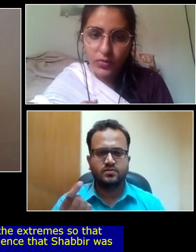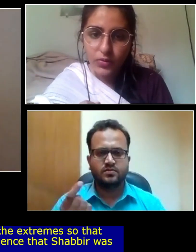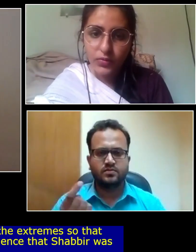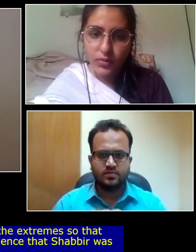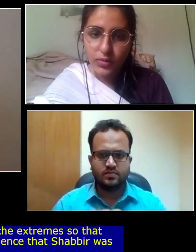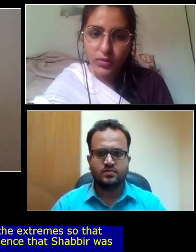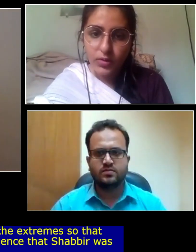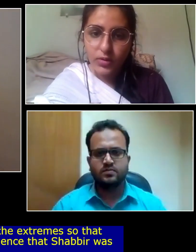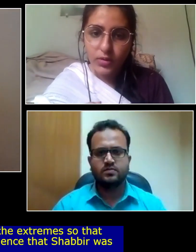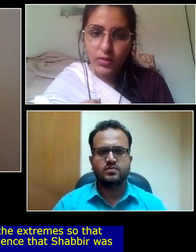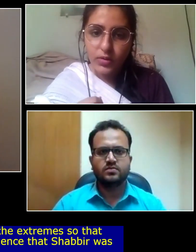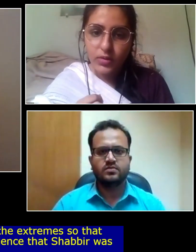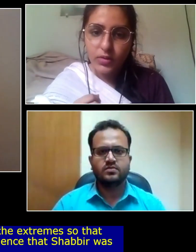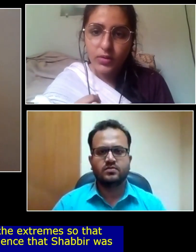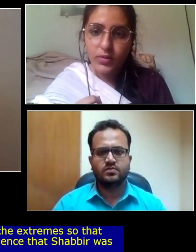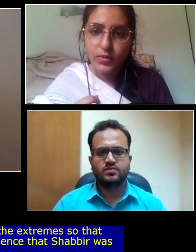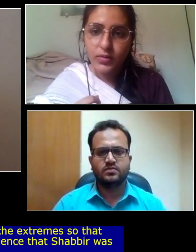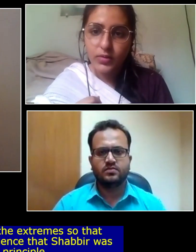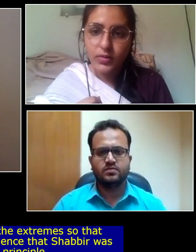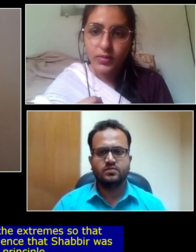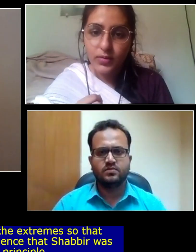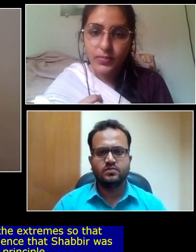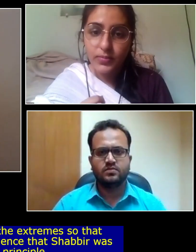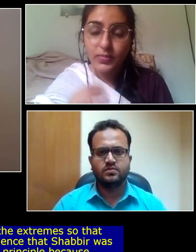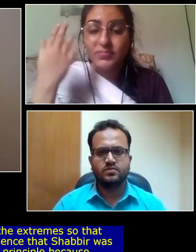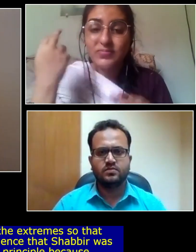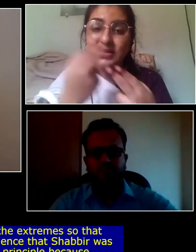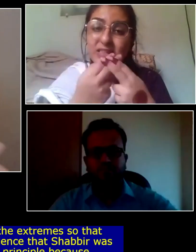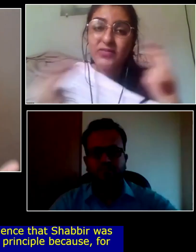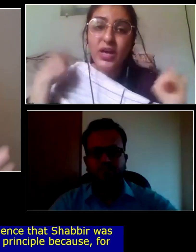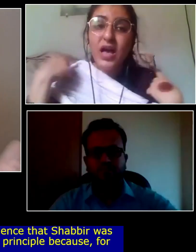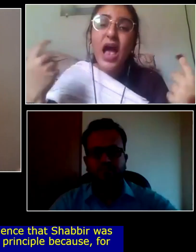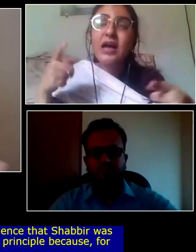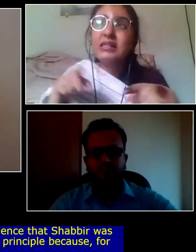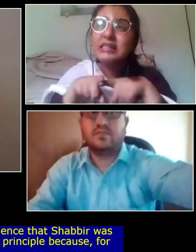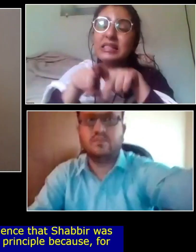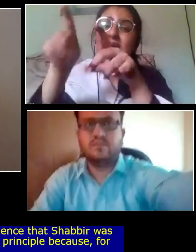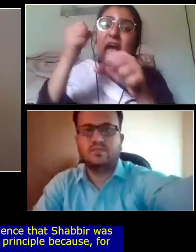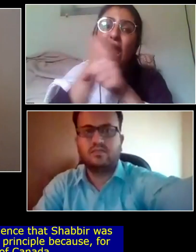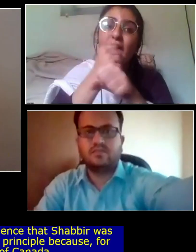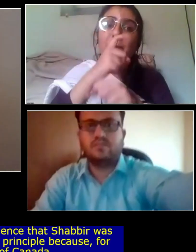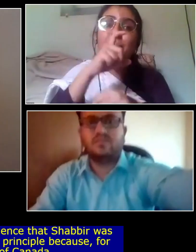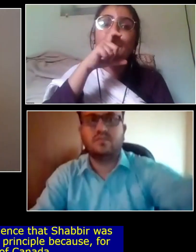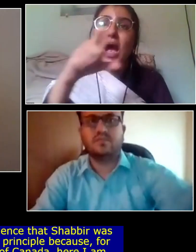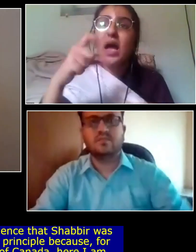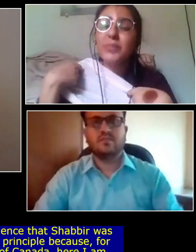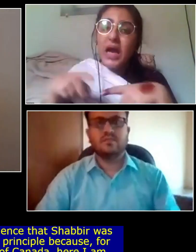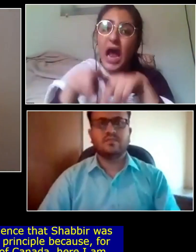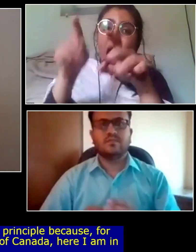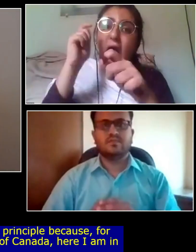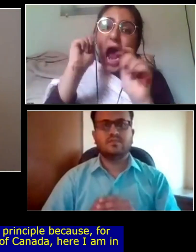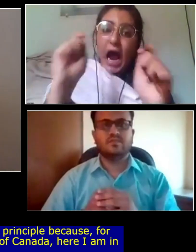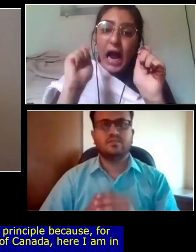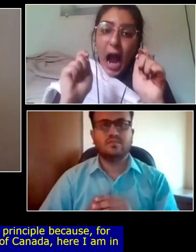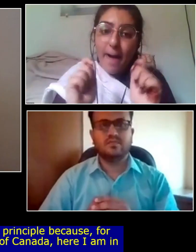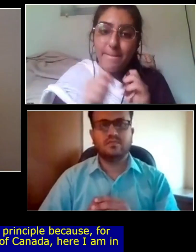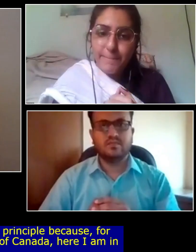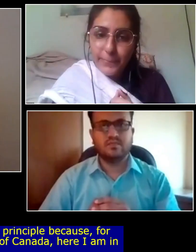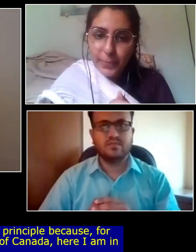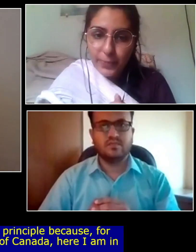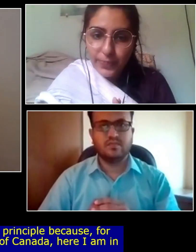It's a key principle because, for example, working with the government of Canada, here I am in Ottawa in the morning in the